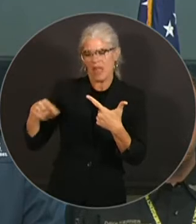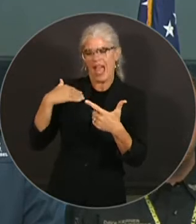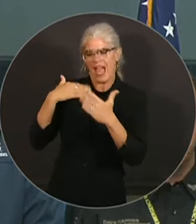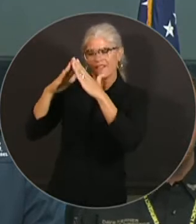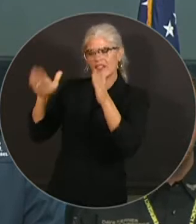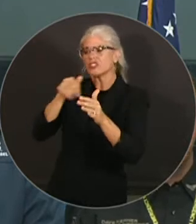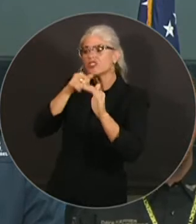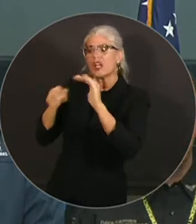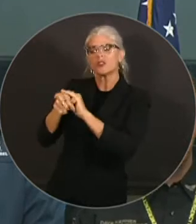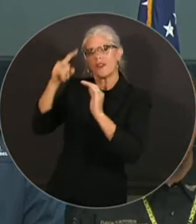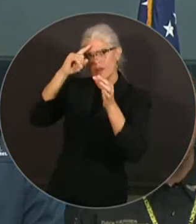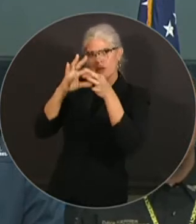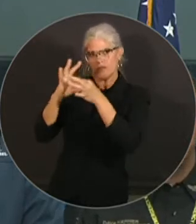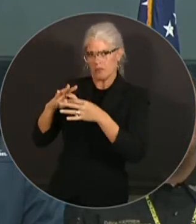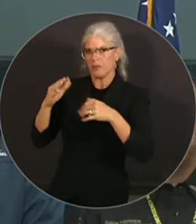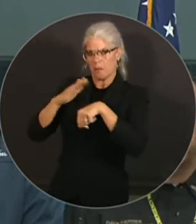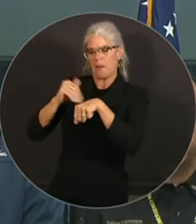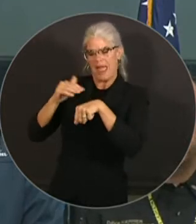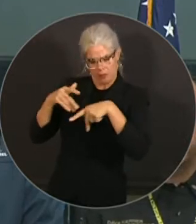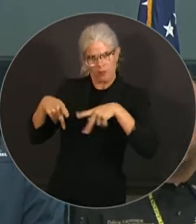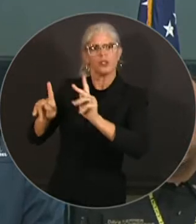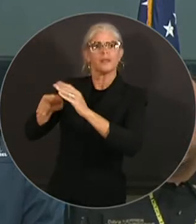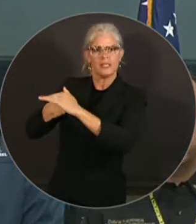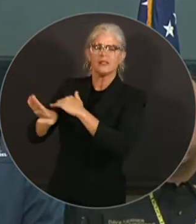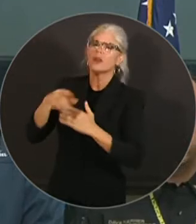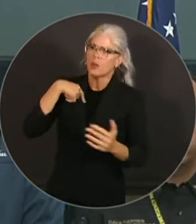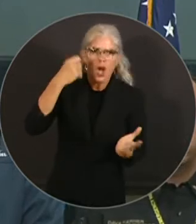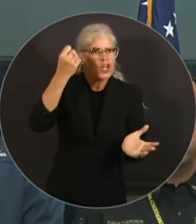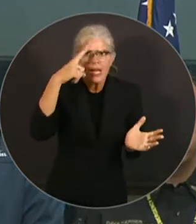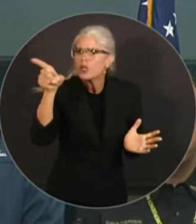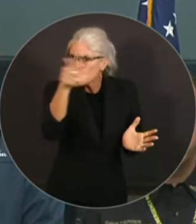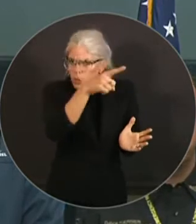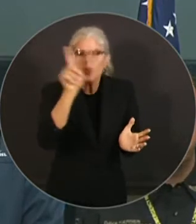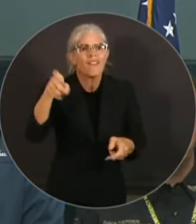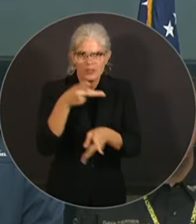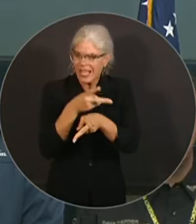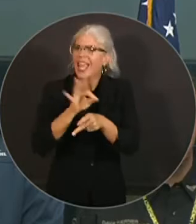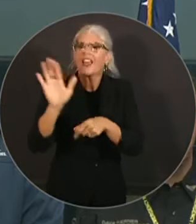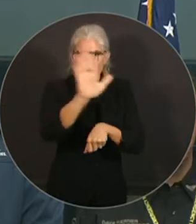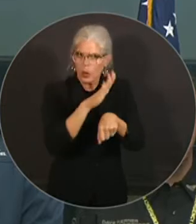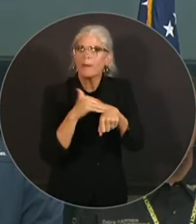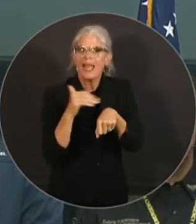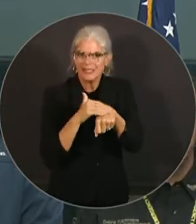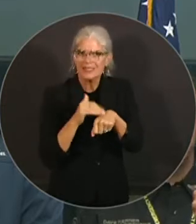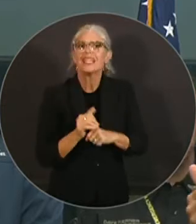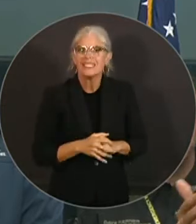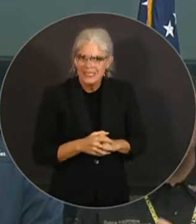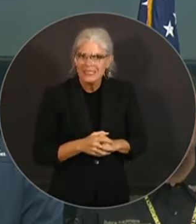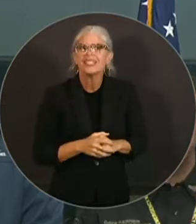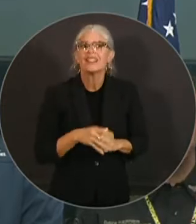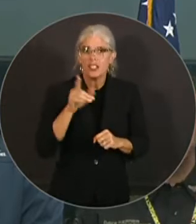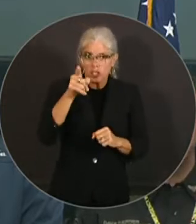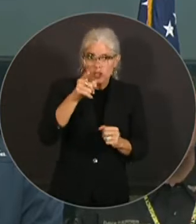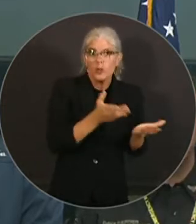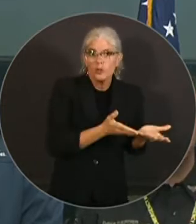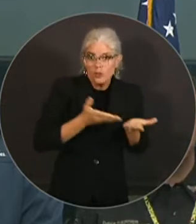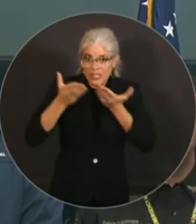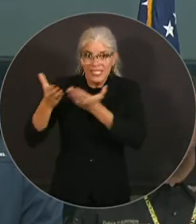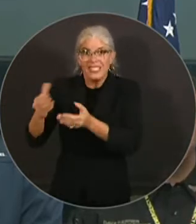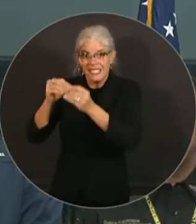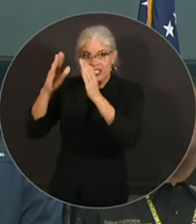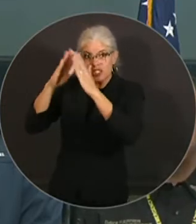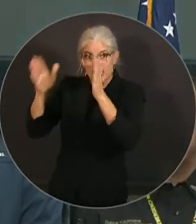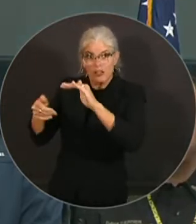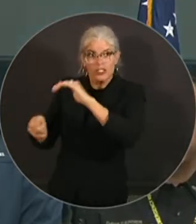we expect Floridians to take care of their own pets, but you've got some of these pets that are in shelters, and we don't want to see them abandoned